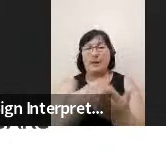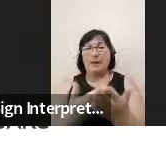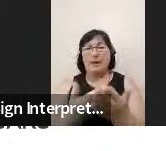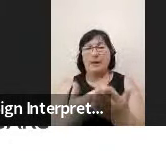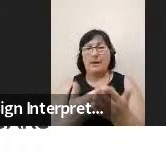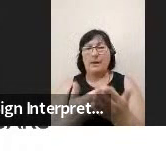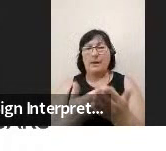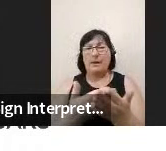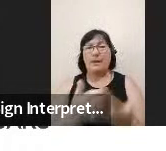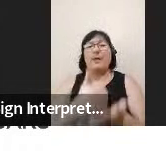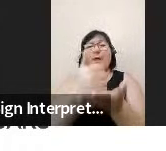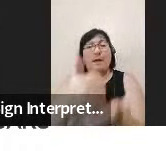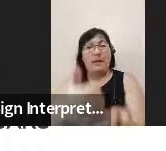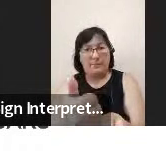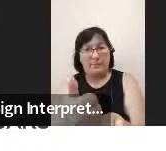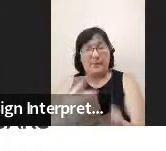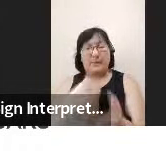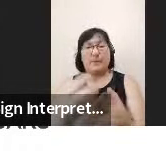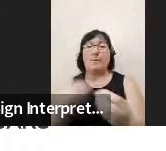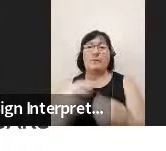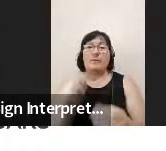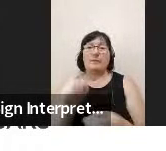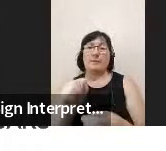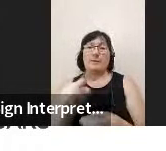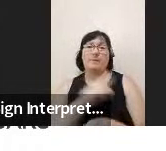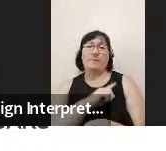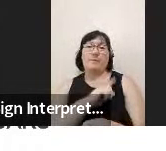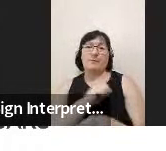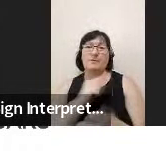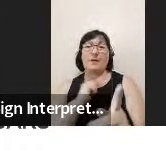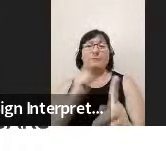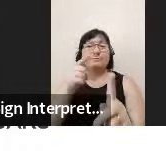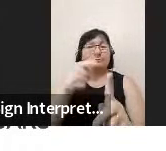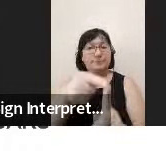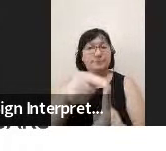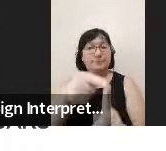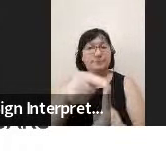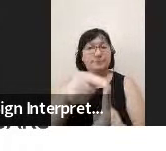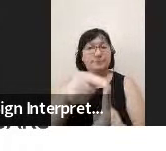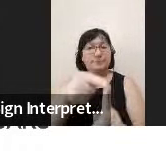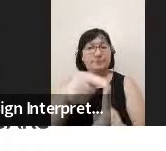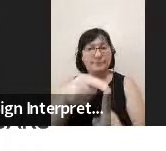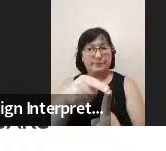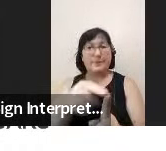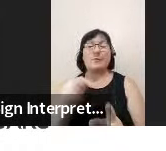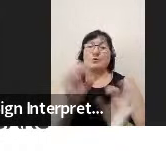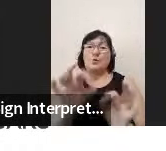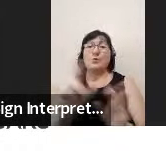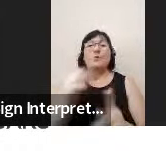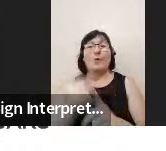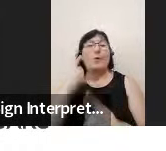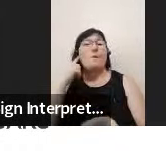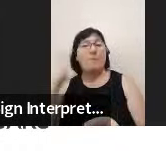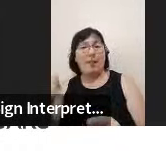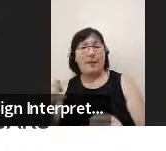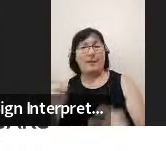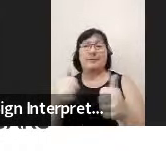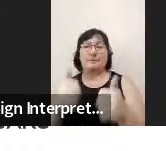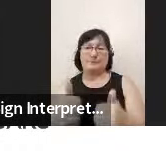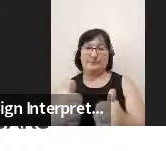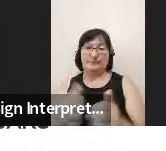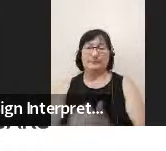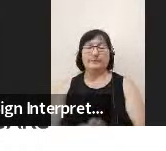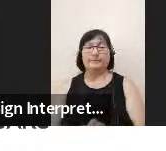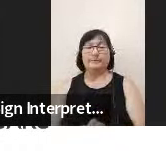our ultimate goal is to ensure that you are compliant. And there are those then that don't want to comply. And